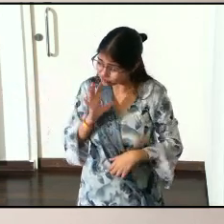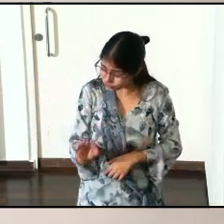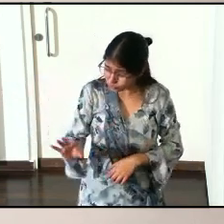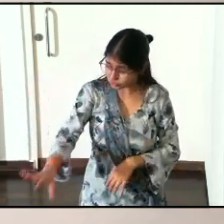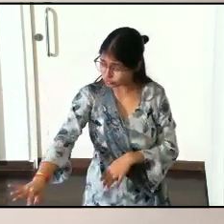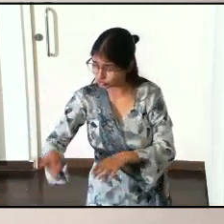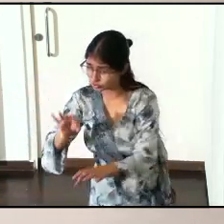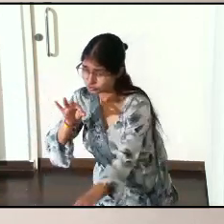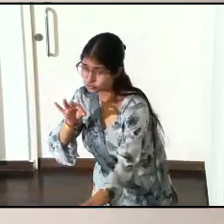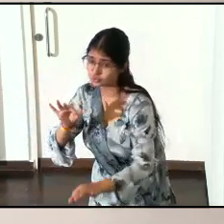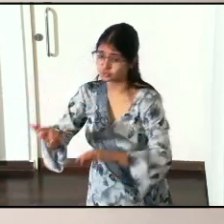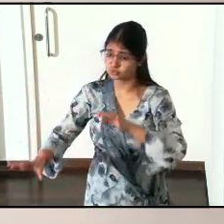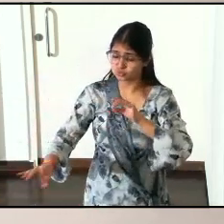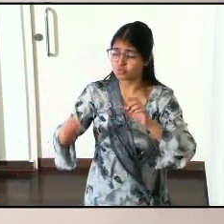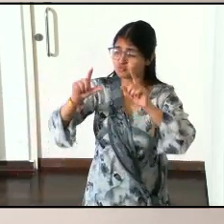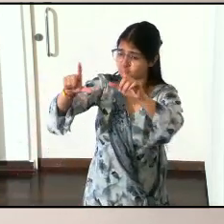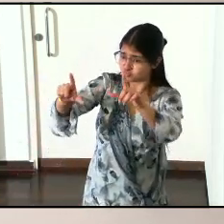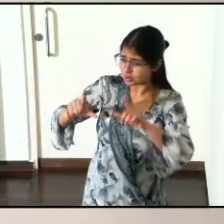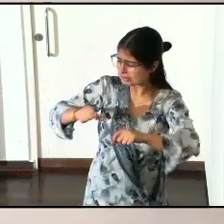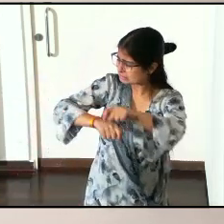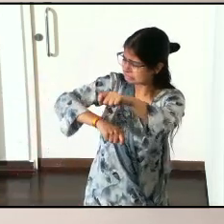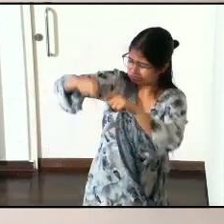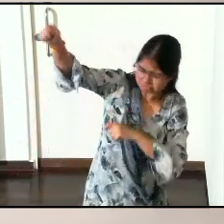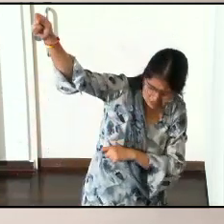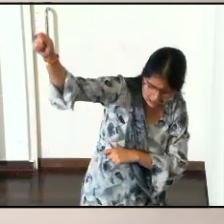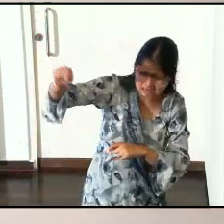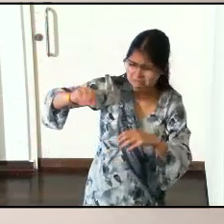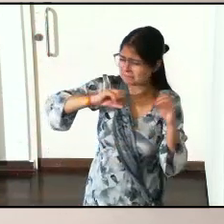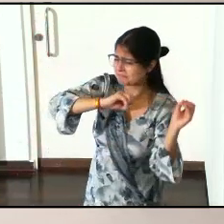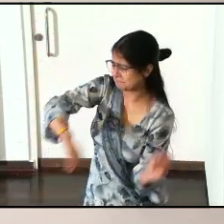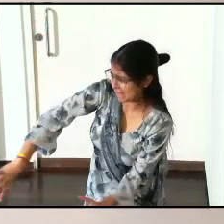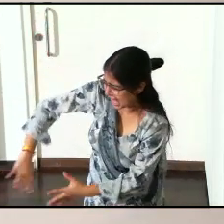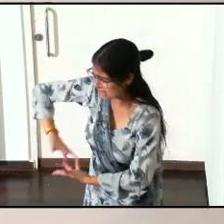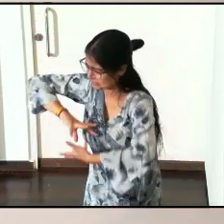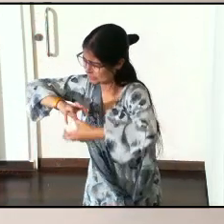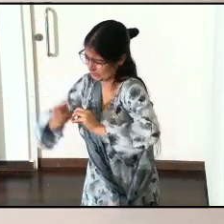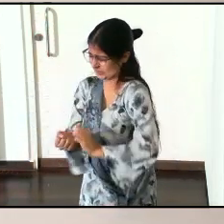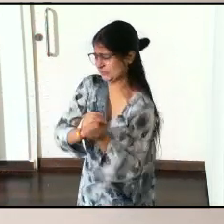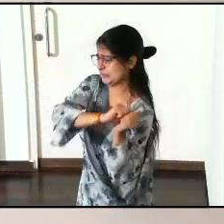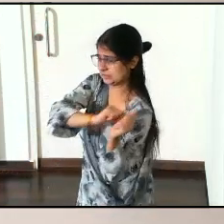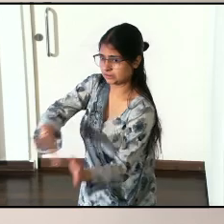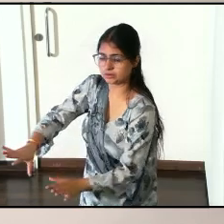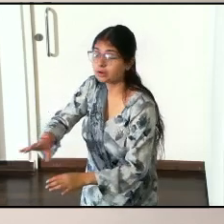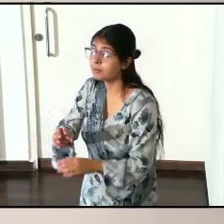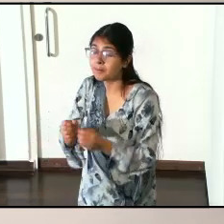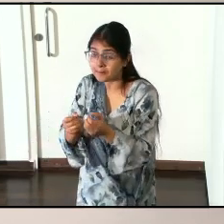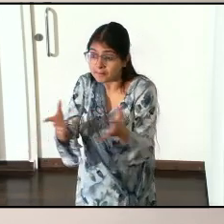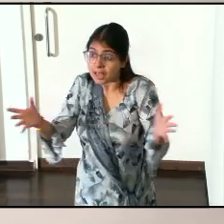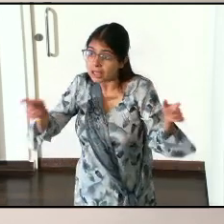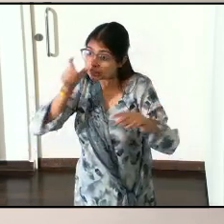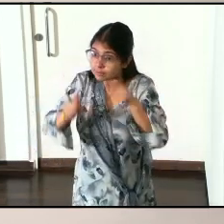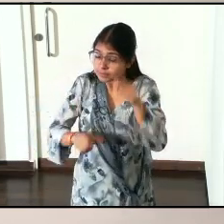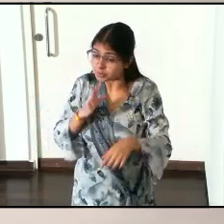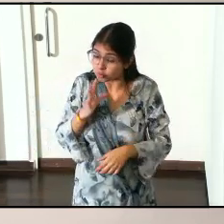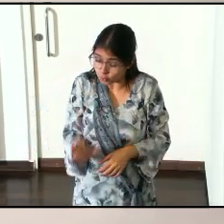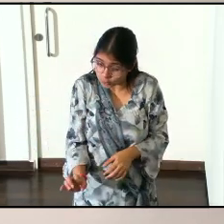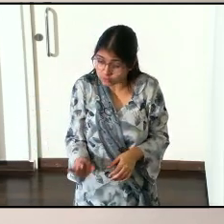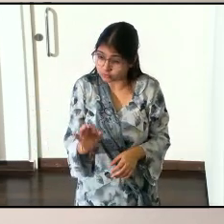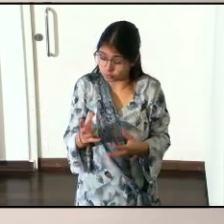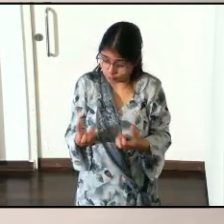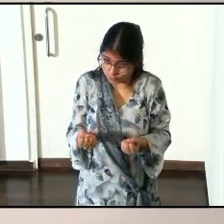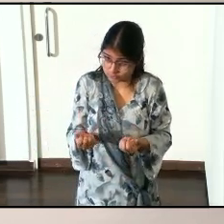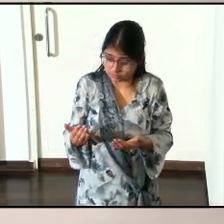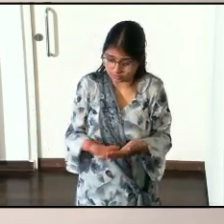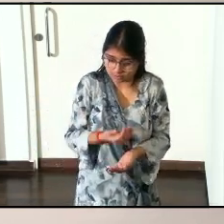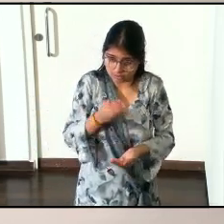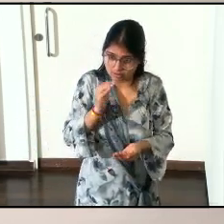right? They were not all being torn down and chucked away or whatever it is. There were people who wanted it. We don't know who those people are,